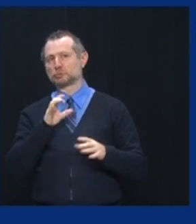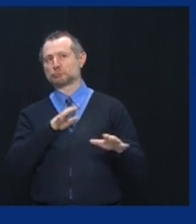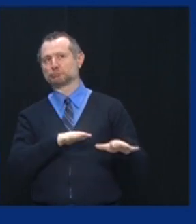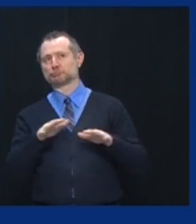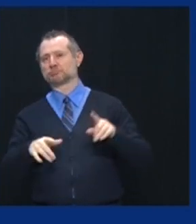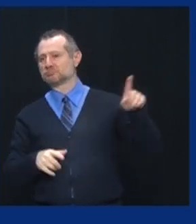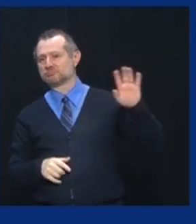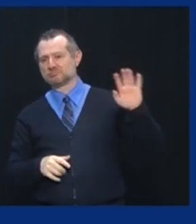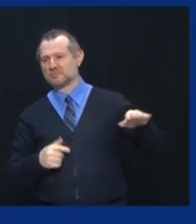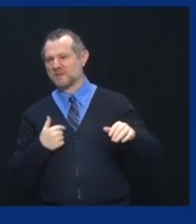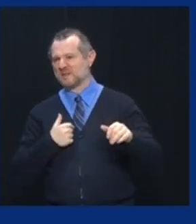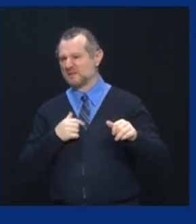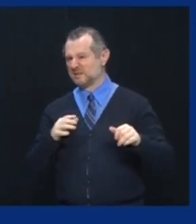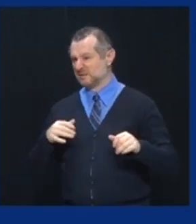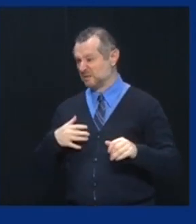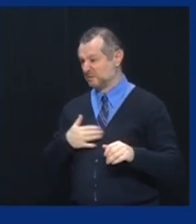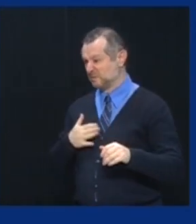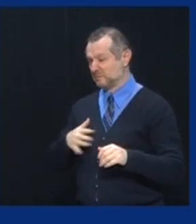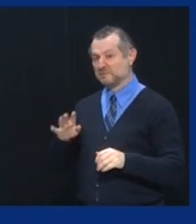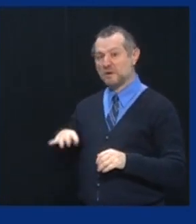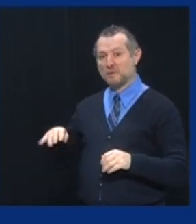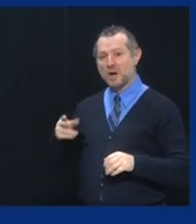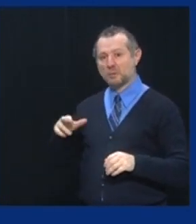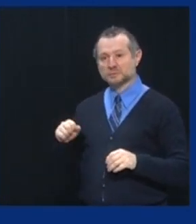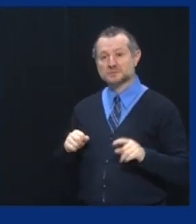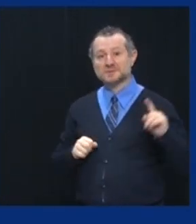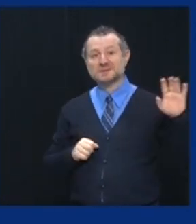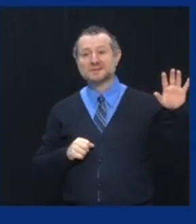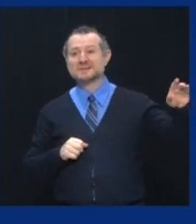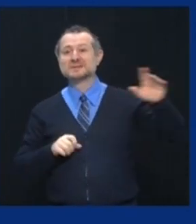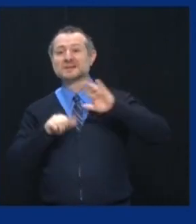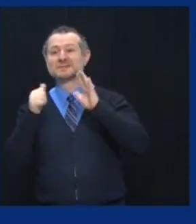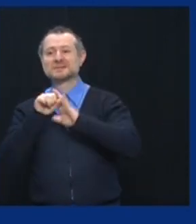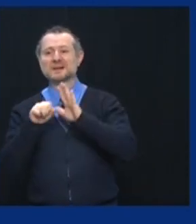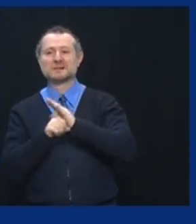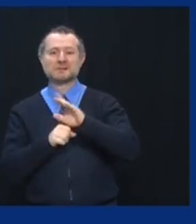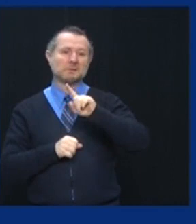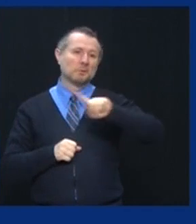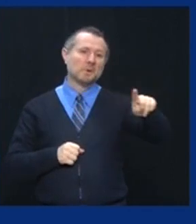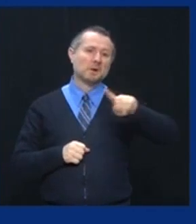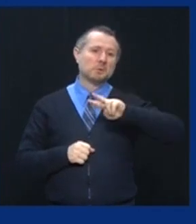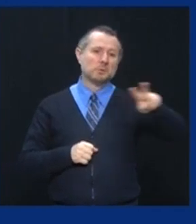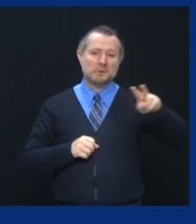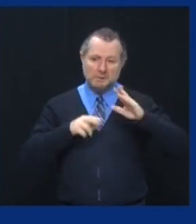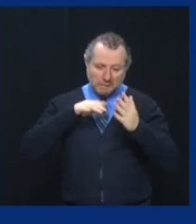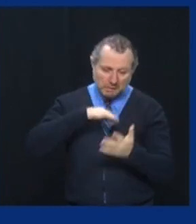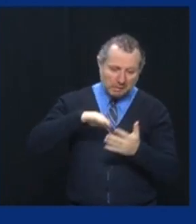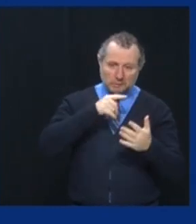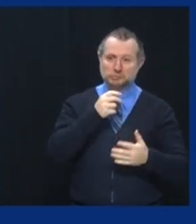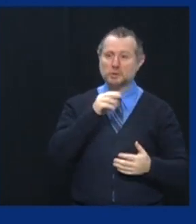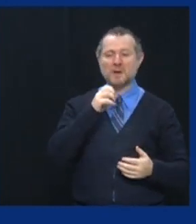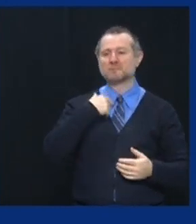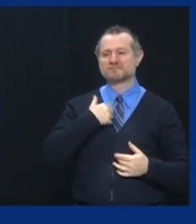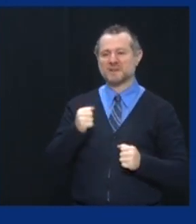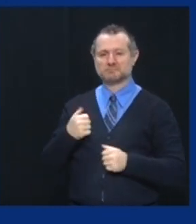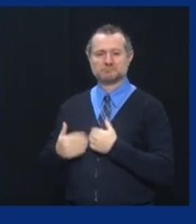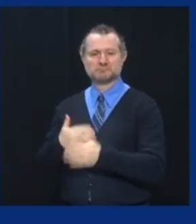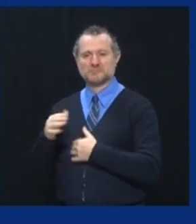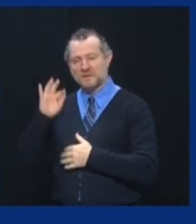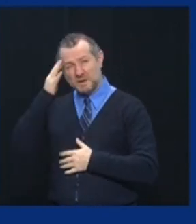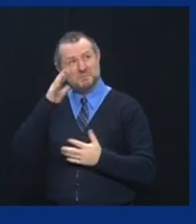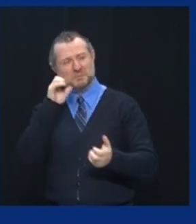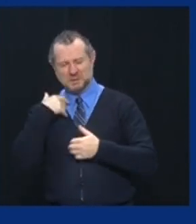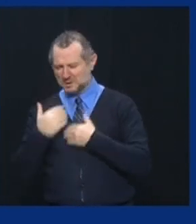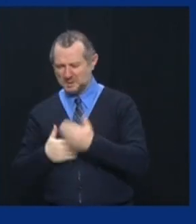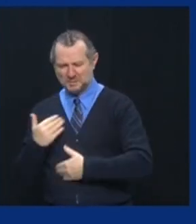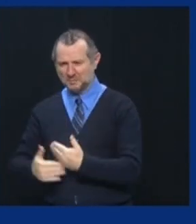reported it takes several weeks to get results back from the federal government. So we're moving very quickly on this regarding the samples that have come to